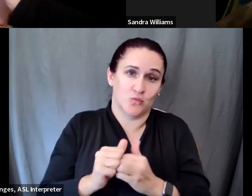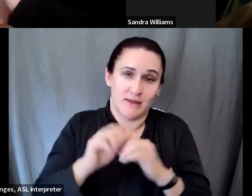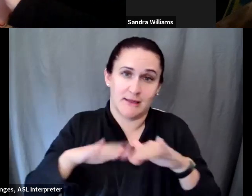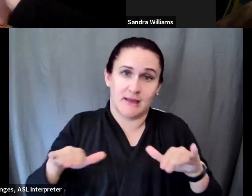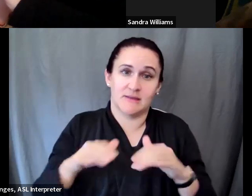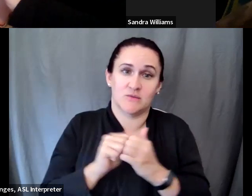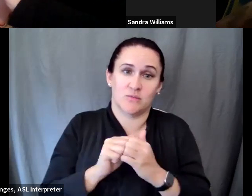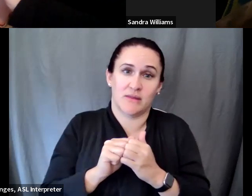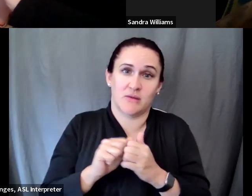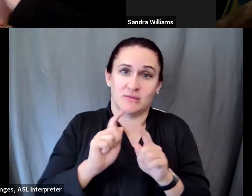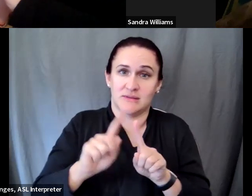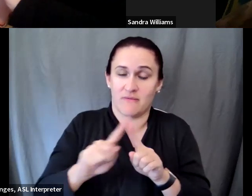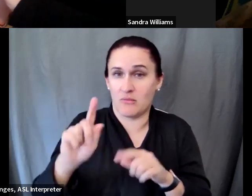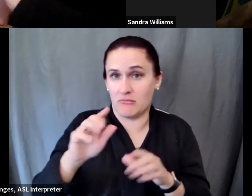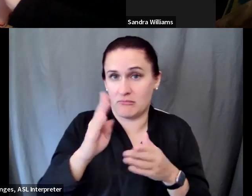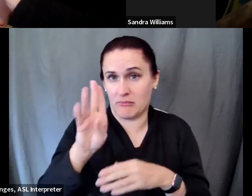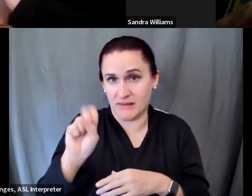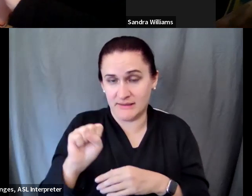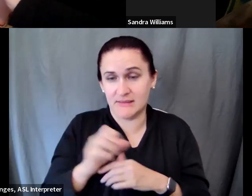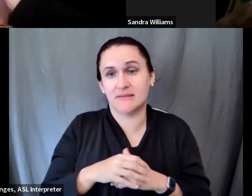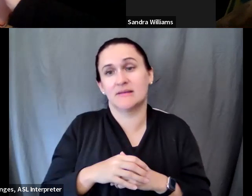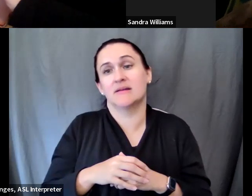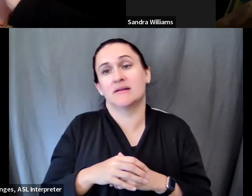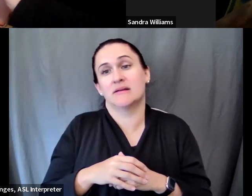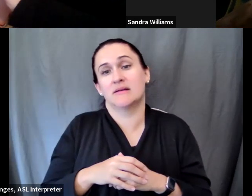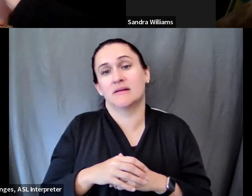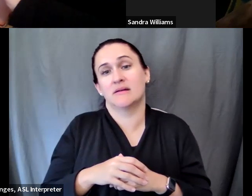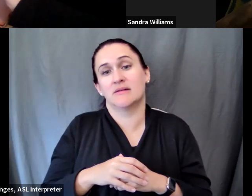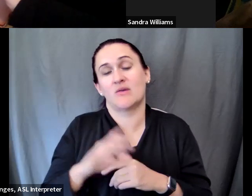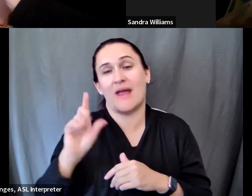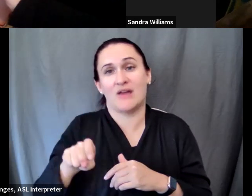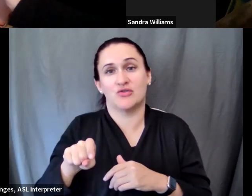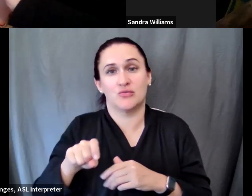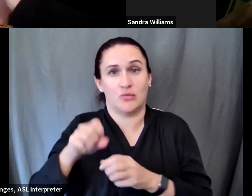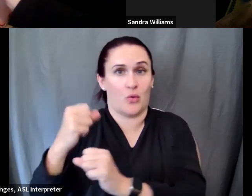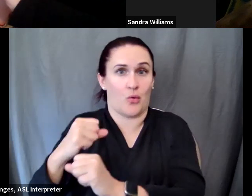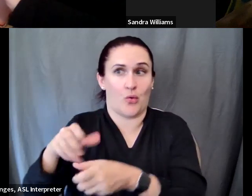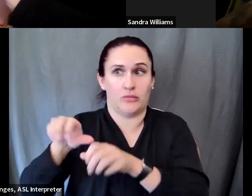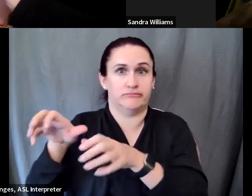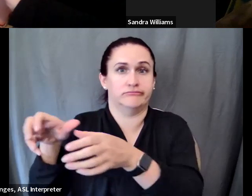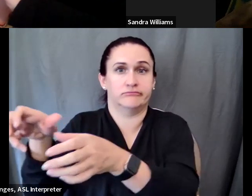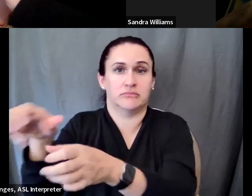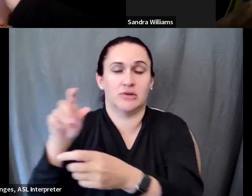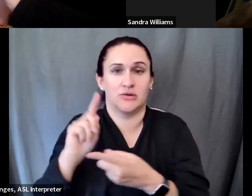route buses. So, I had to hold on to them, keeping track of